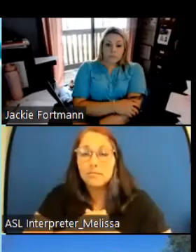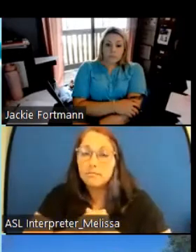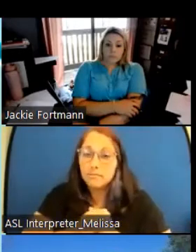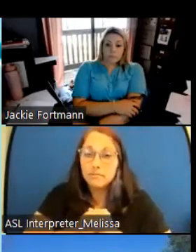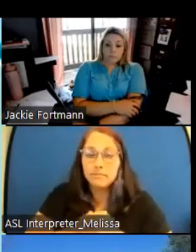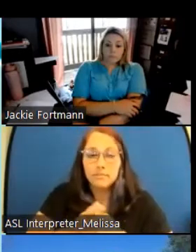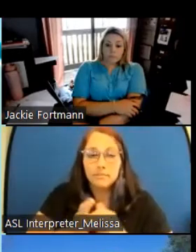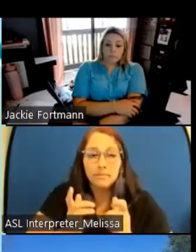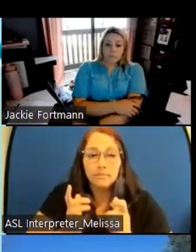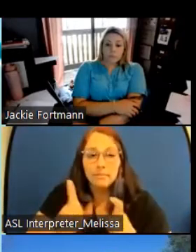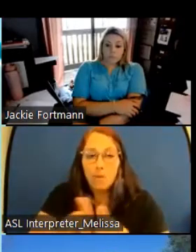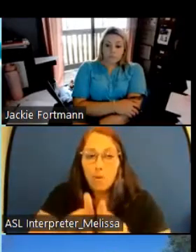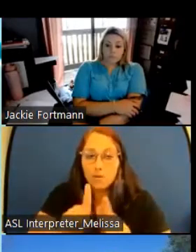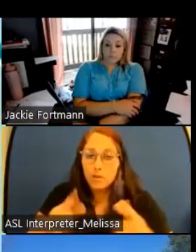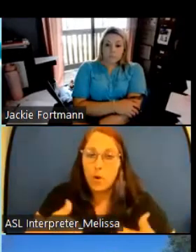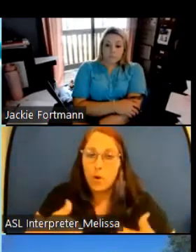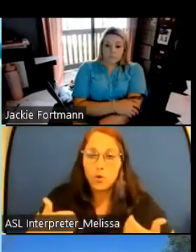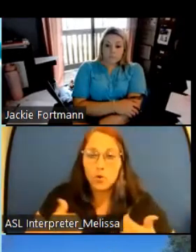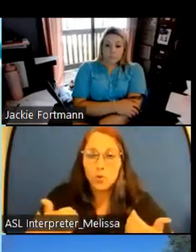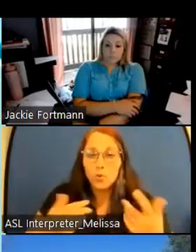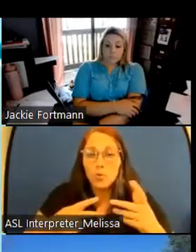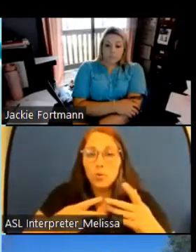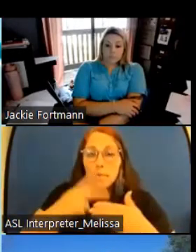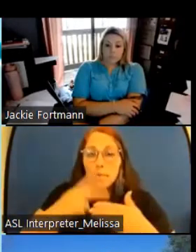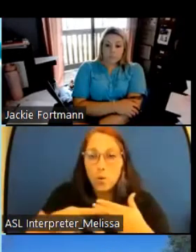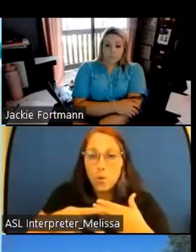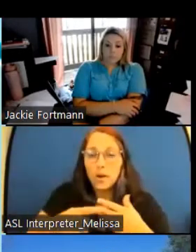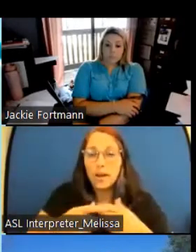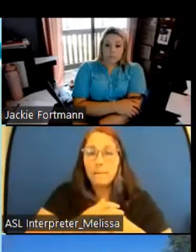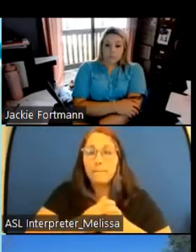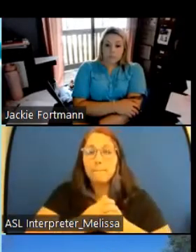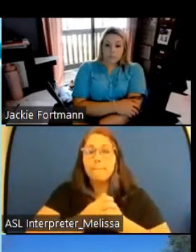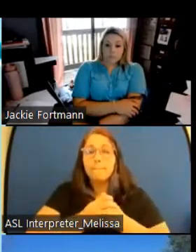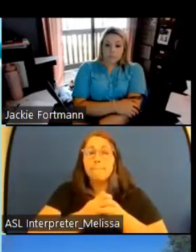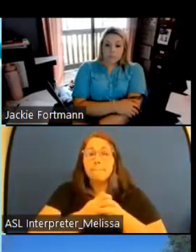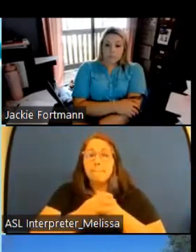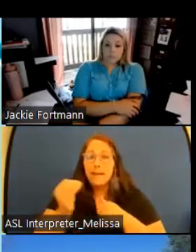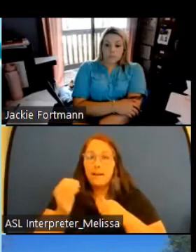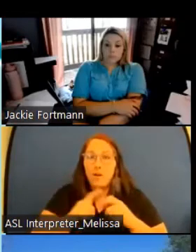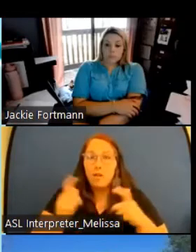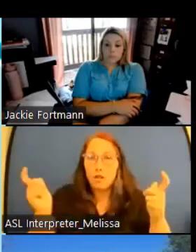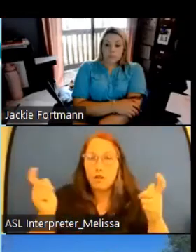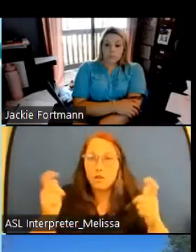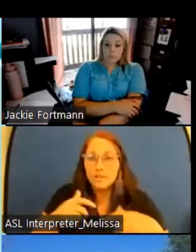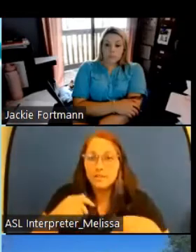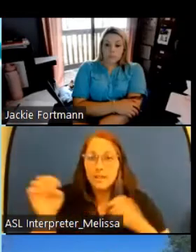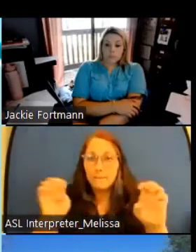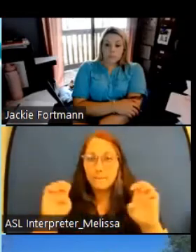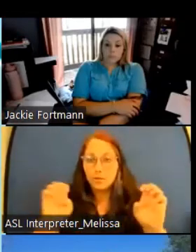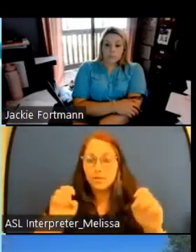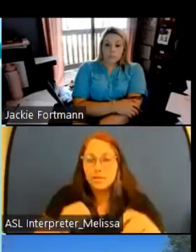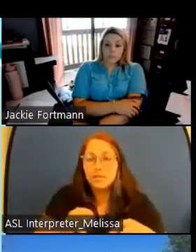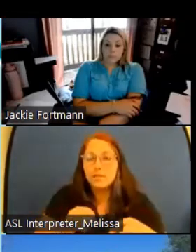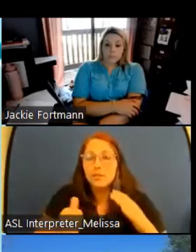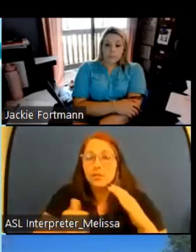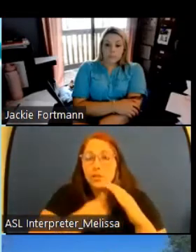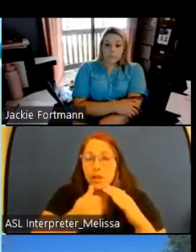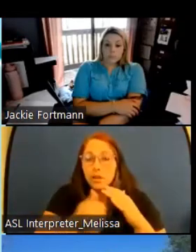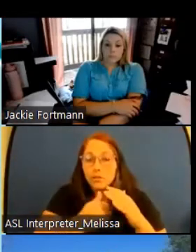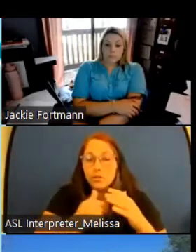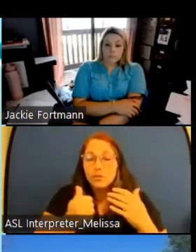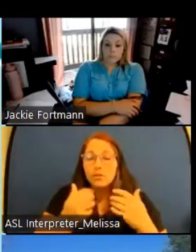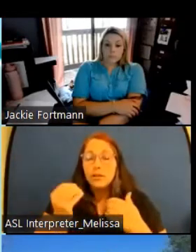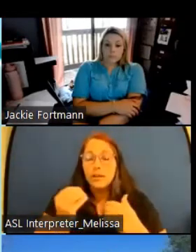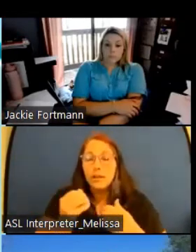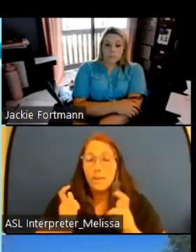is our largest emergency shelter, Hope Community and Big Bend Homeless Coalition they actually